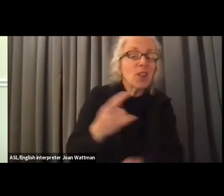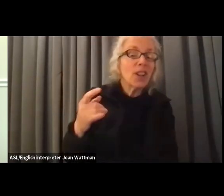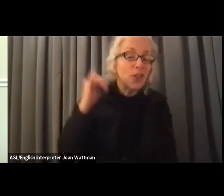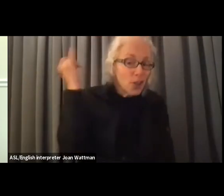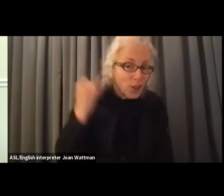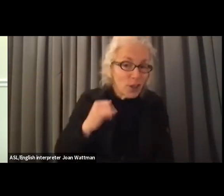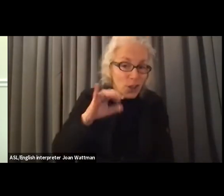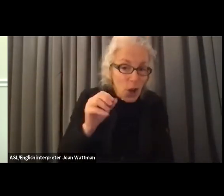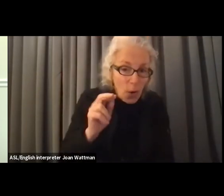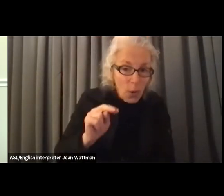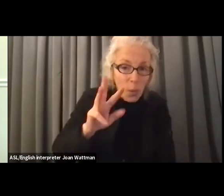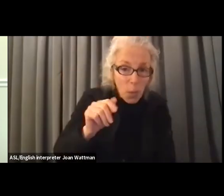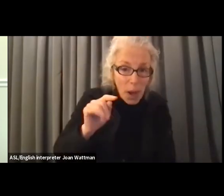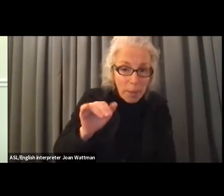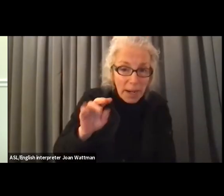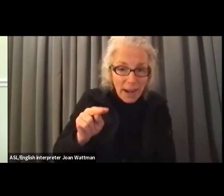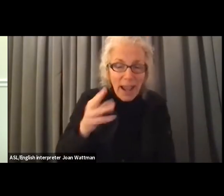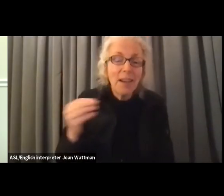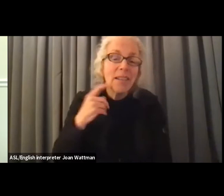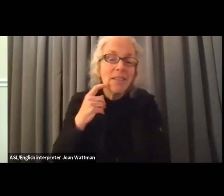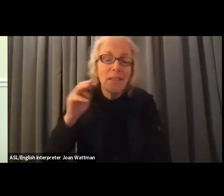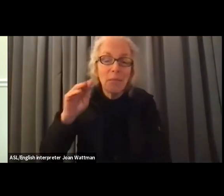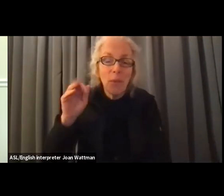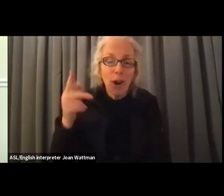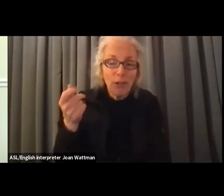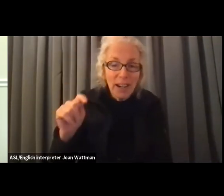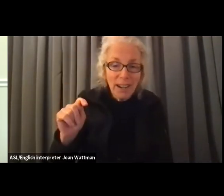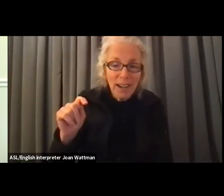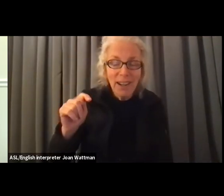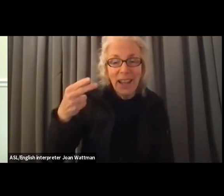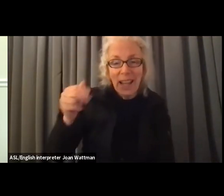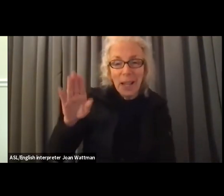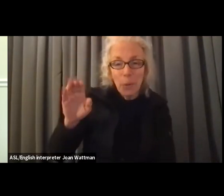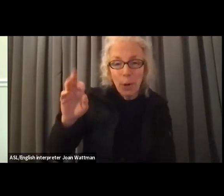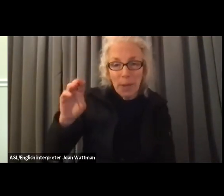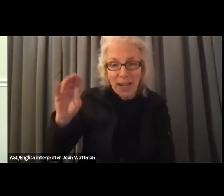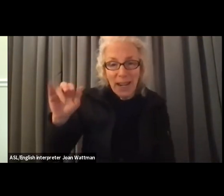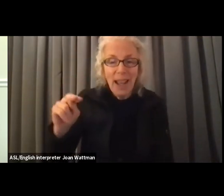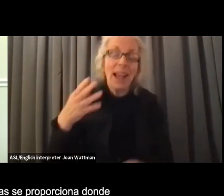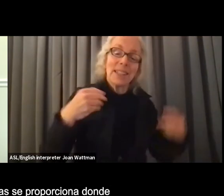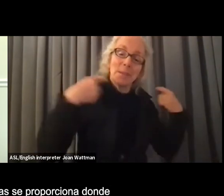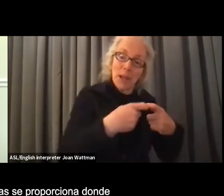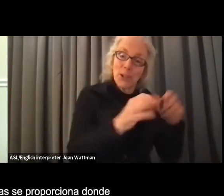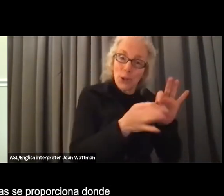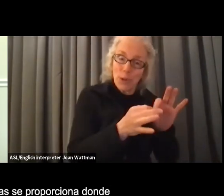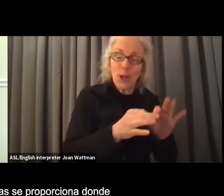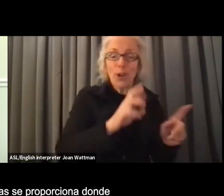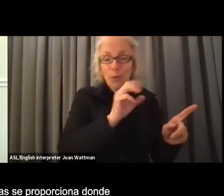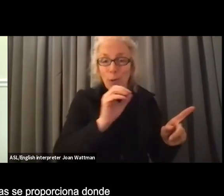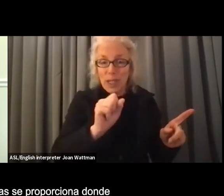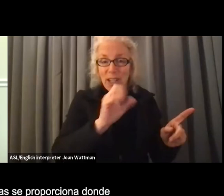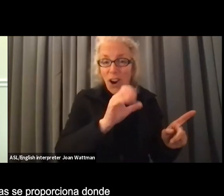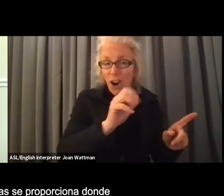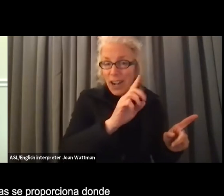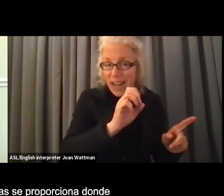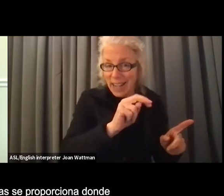Haberman, and for Spanish, Rusbelinda Cardenas and Liliana Sierra. The slideshow